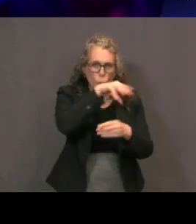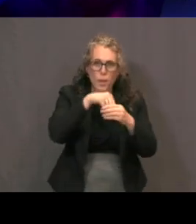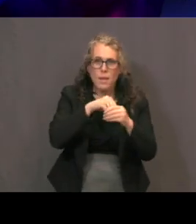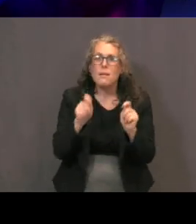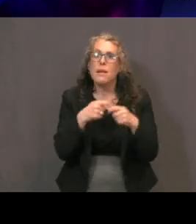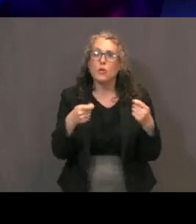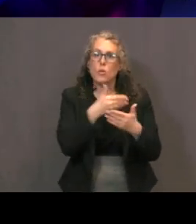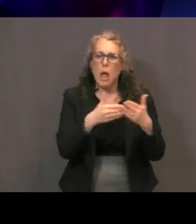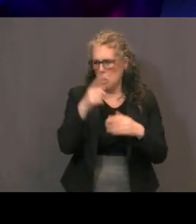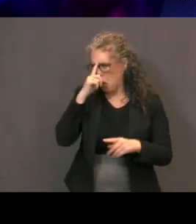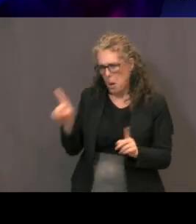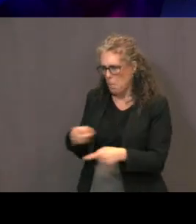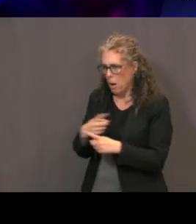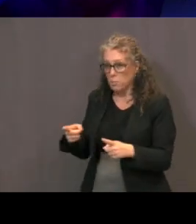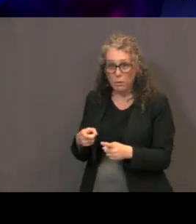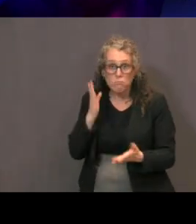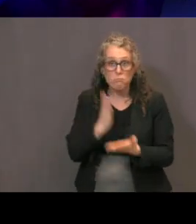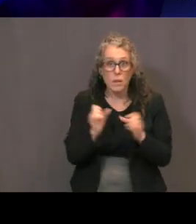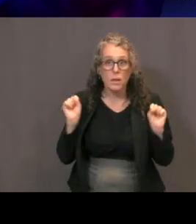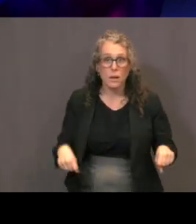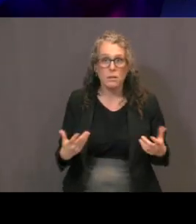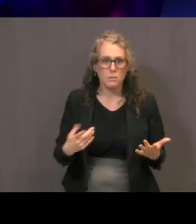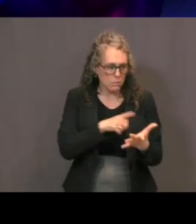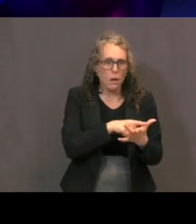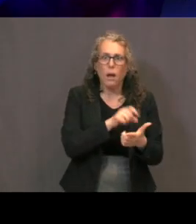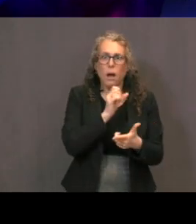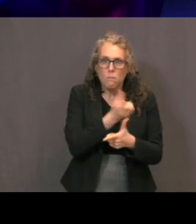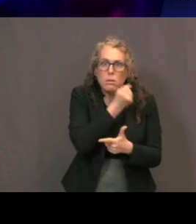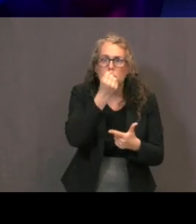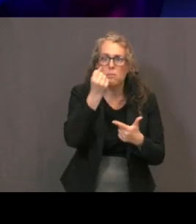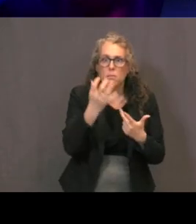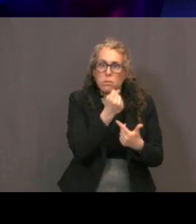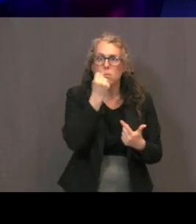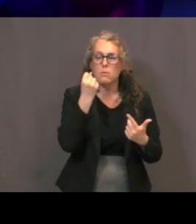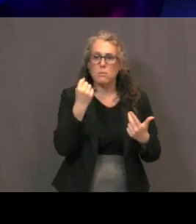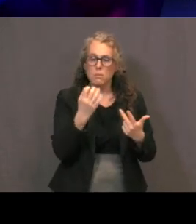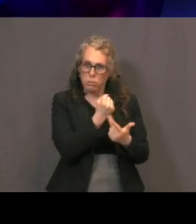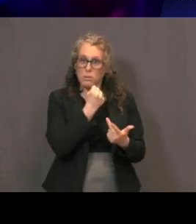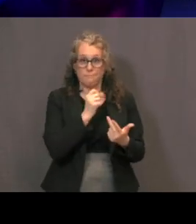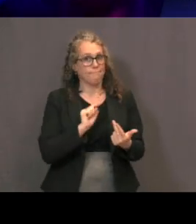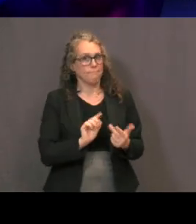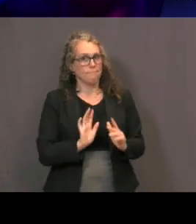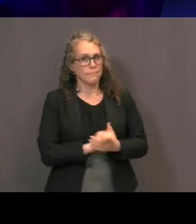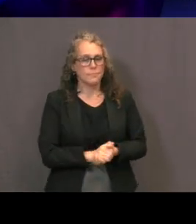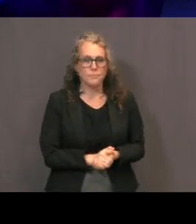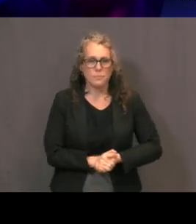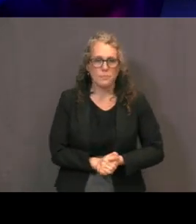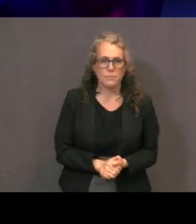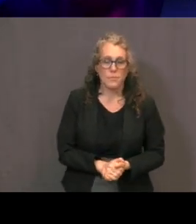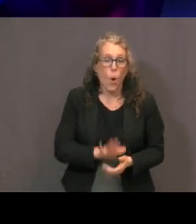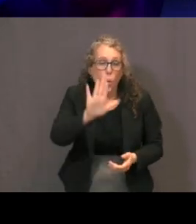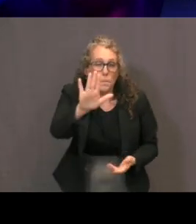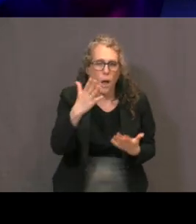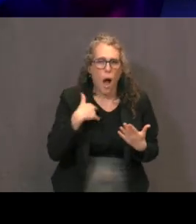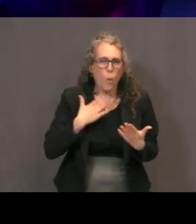on. All of this proved to be a misconception. And now consider again